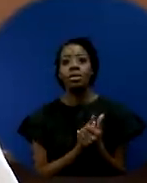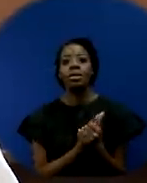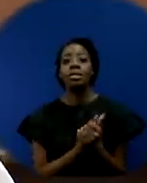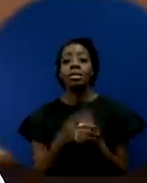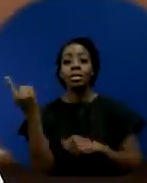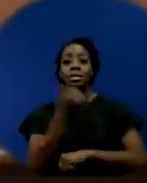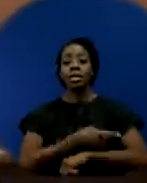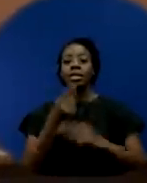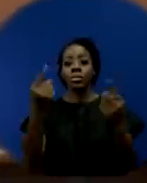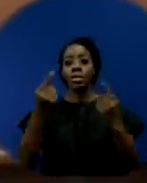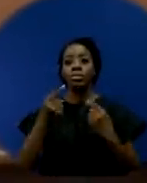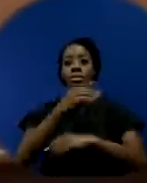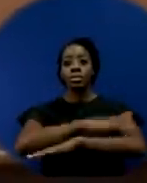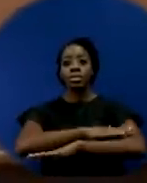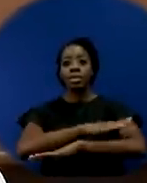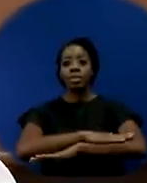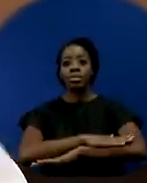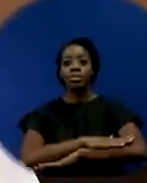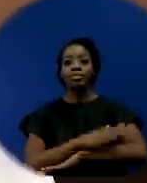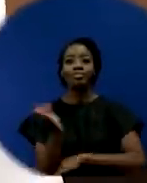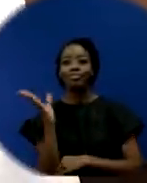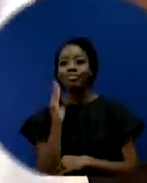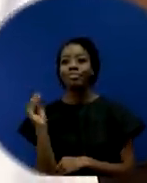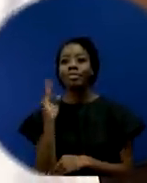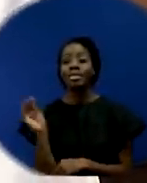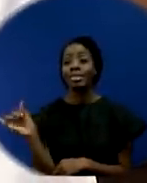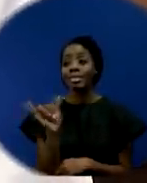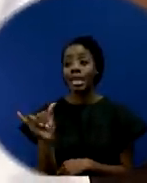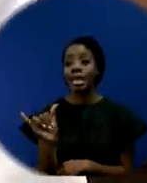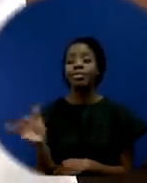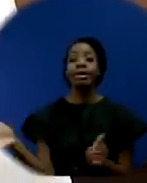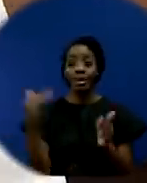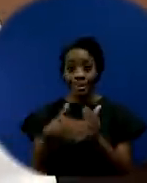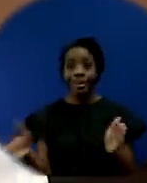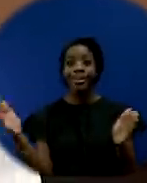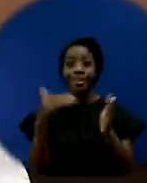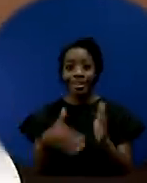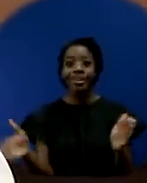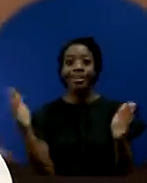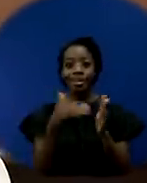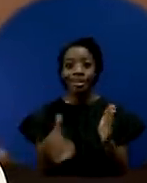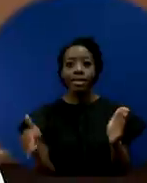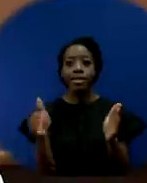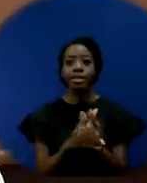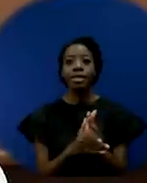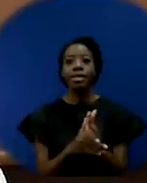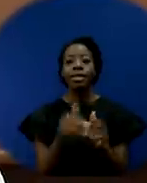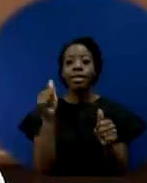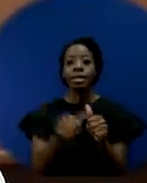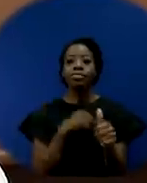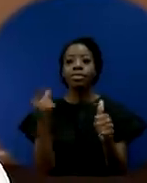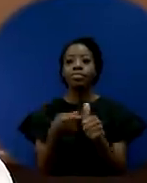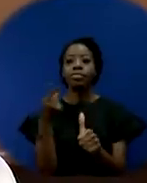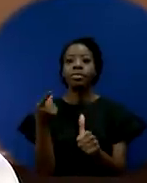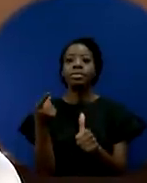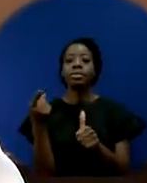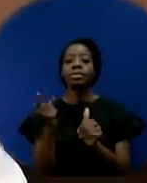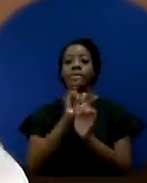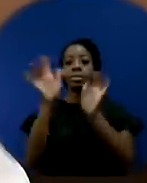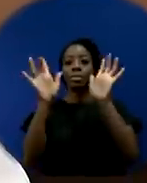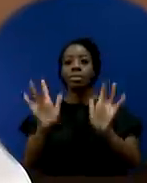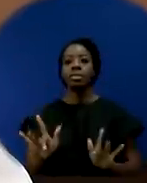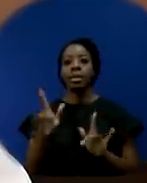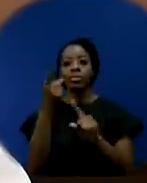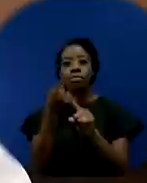come to this table to go through the same experience we will go through on every first Sunday of any given month, because